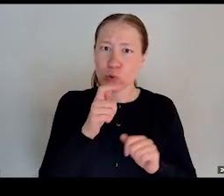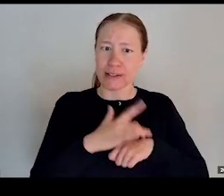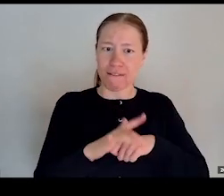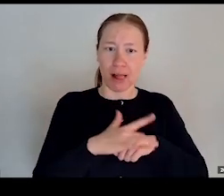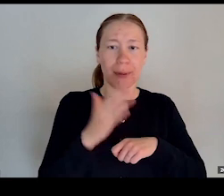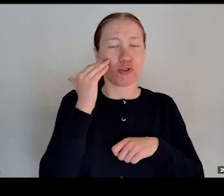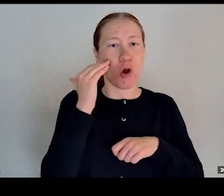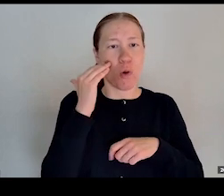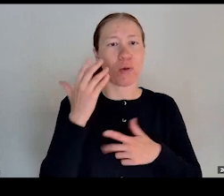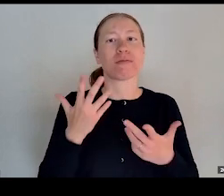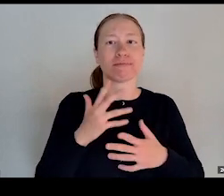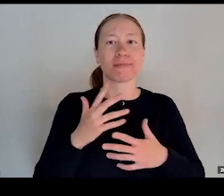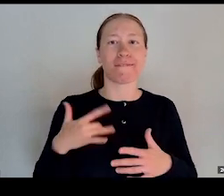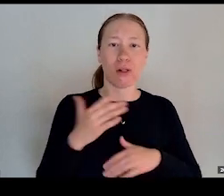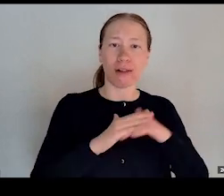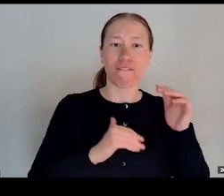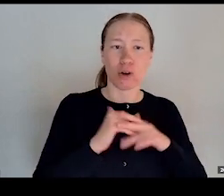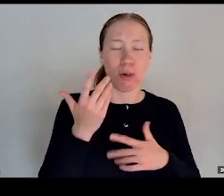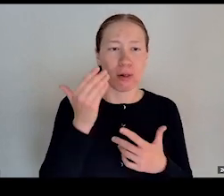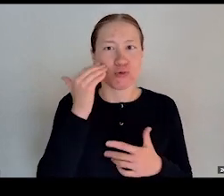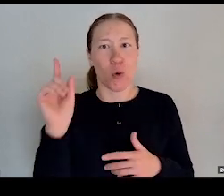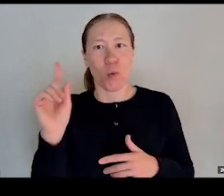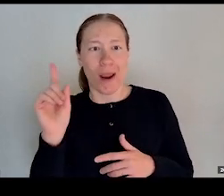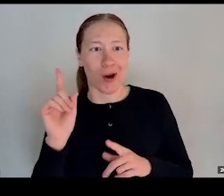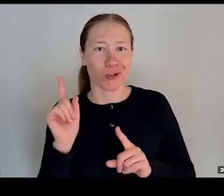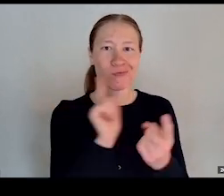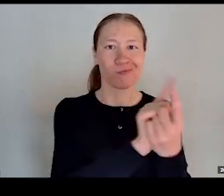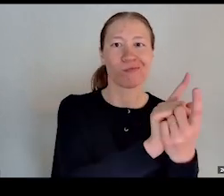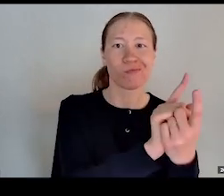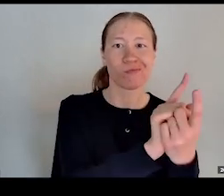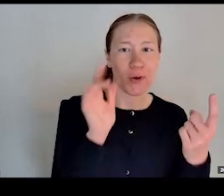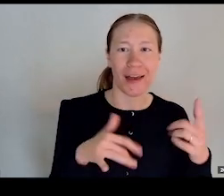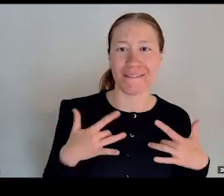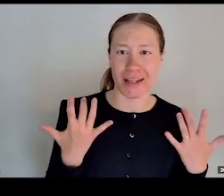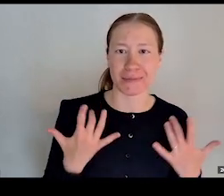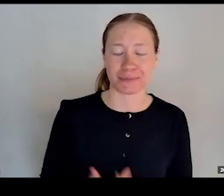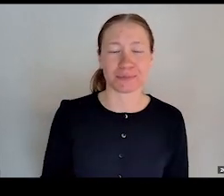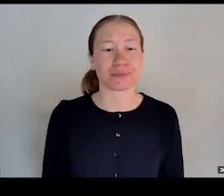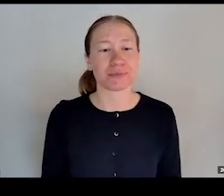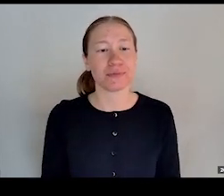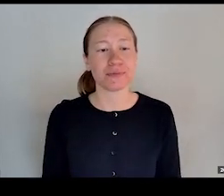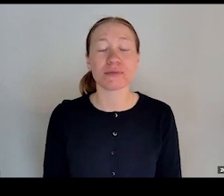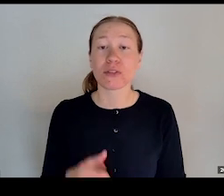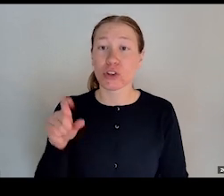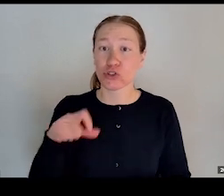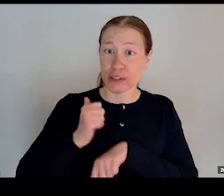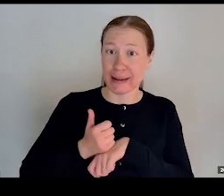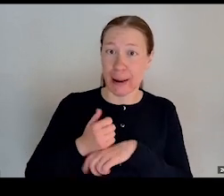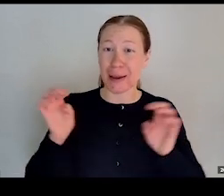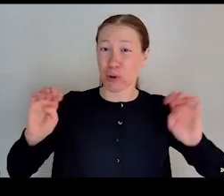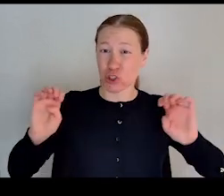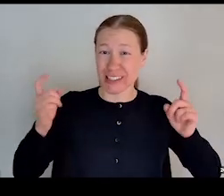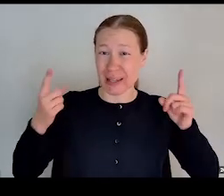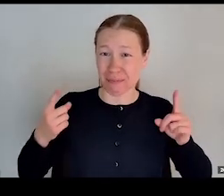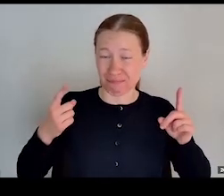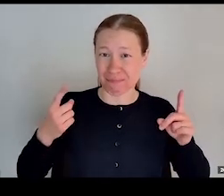where the help that they may need is at an event. We also want to ensure that there are emergency plans in place. Although we